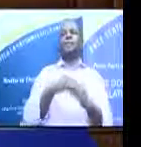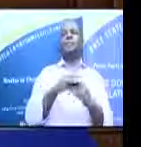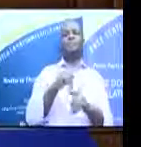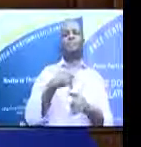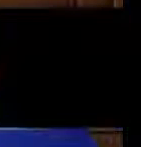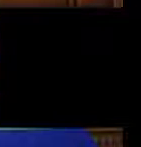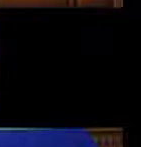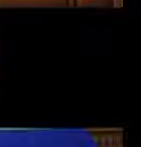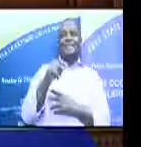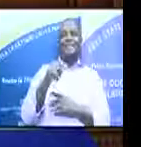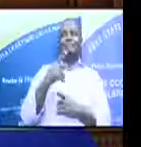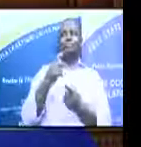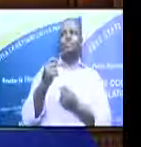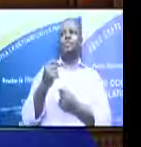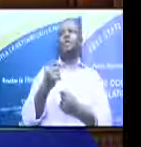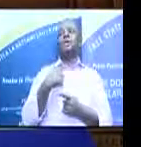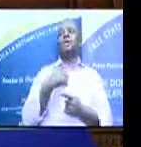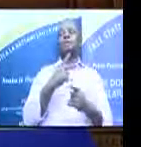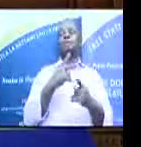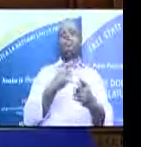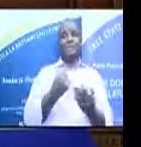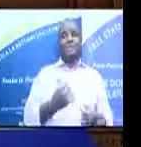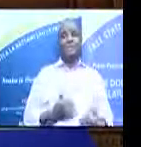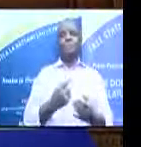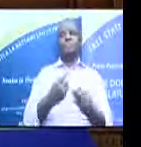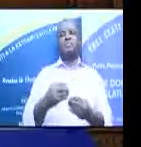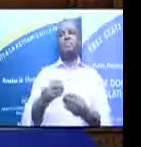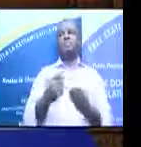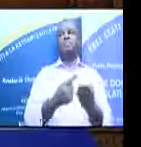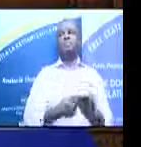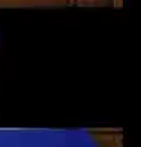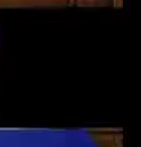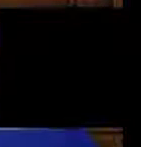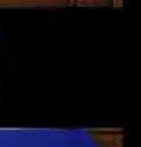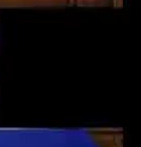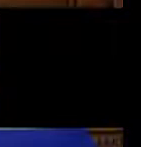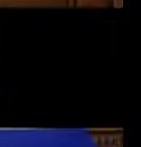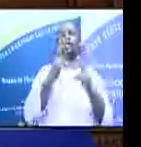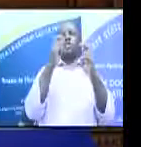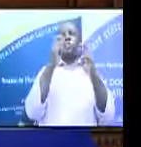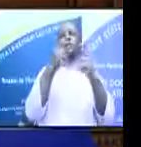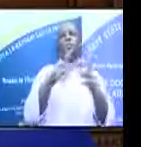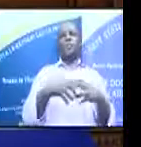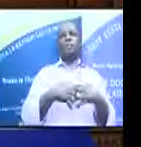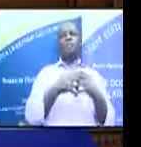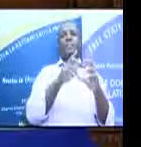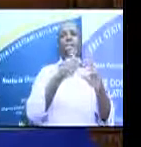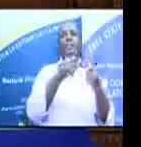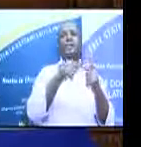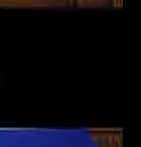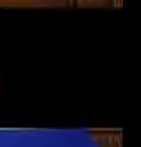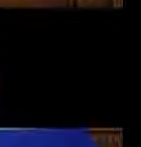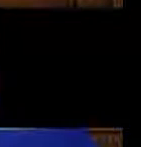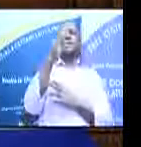party is talking about the establishment of the pharmaceutical companies,